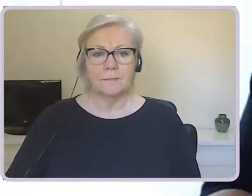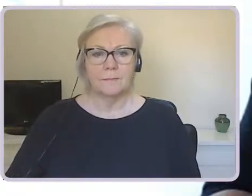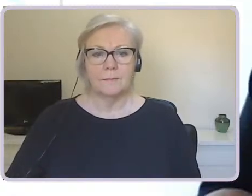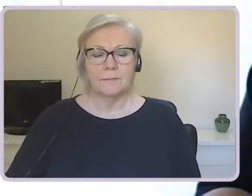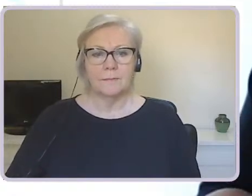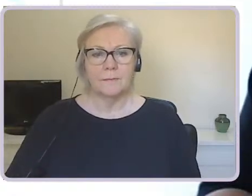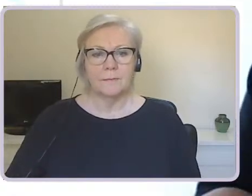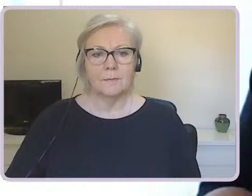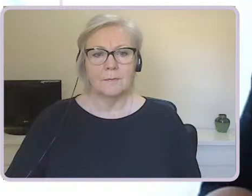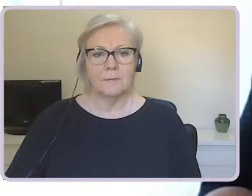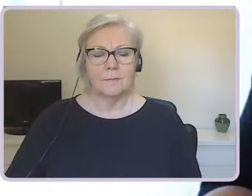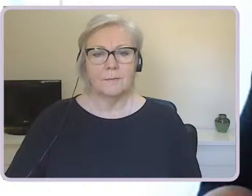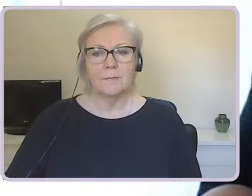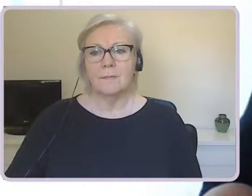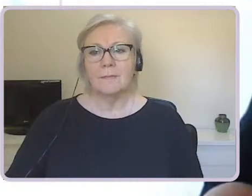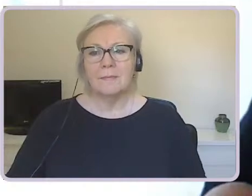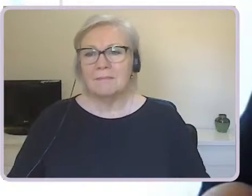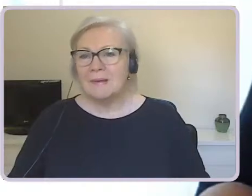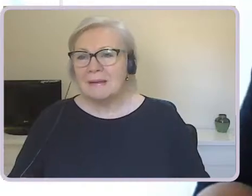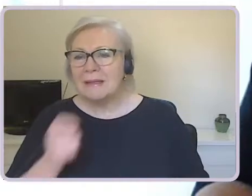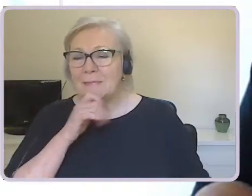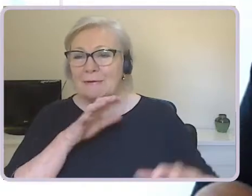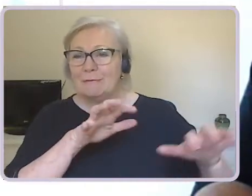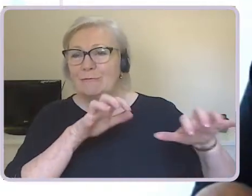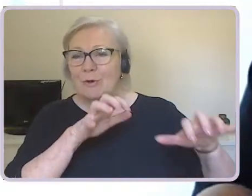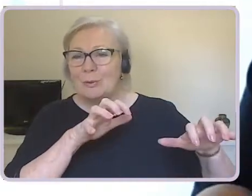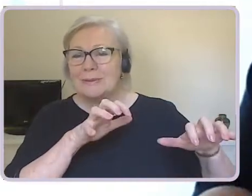It looks like we have frozen for a bit.